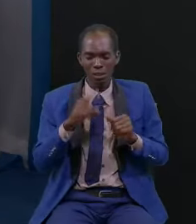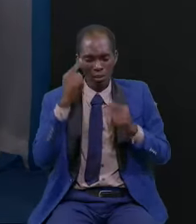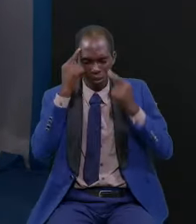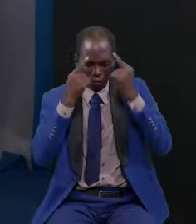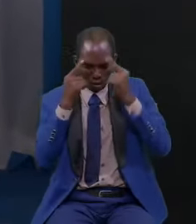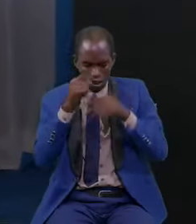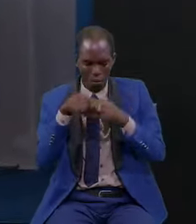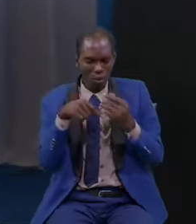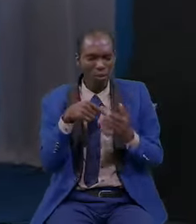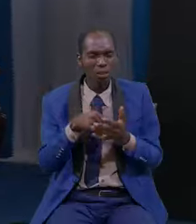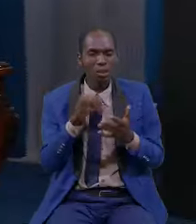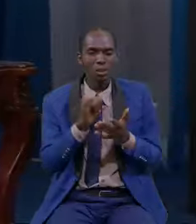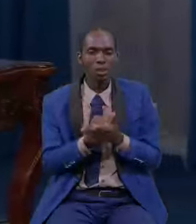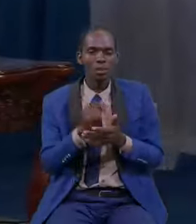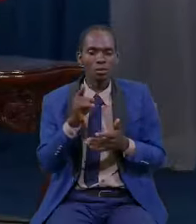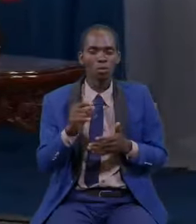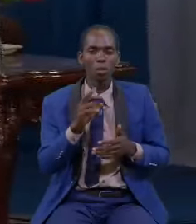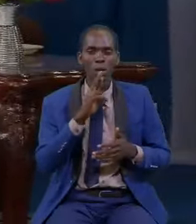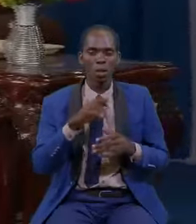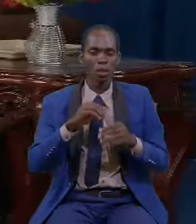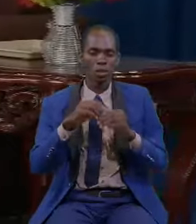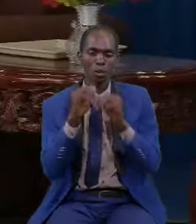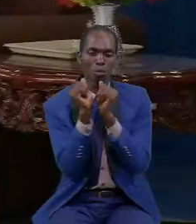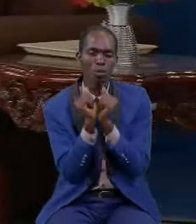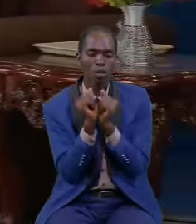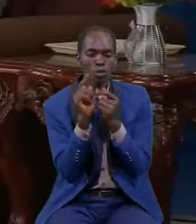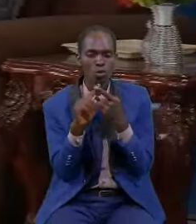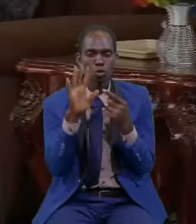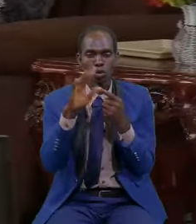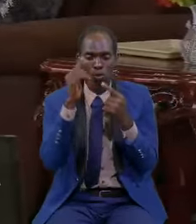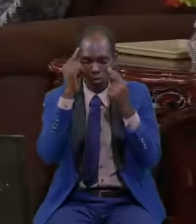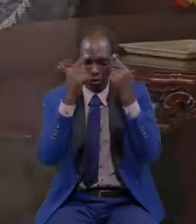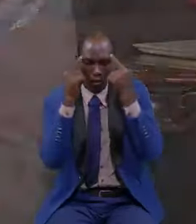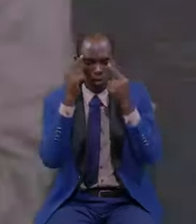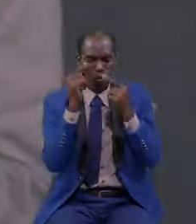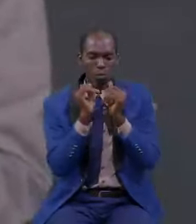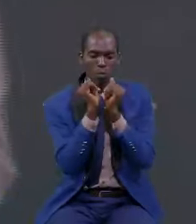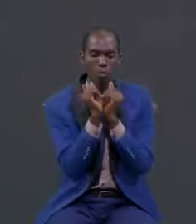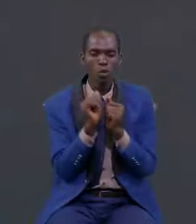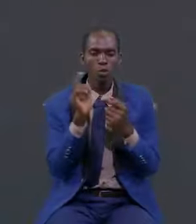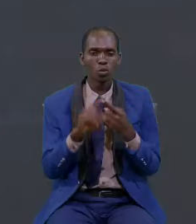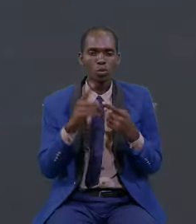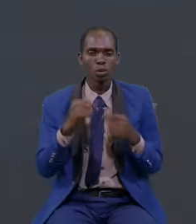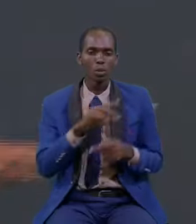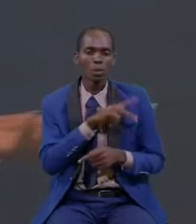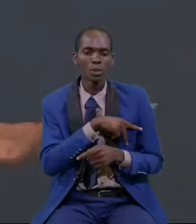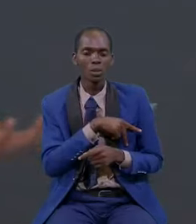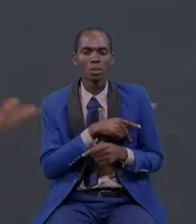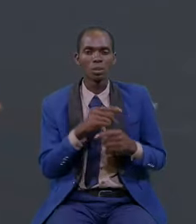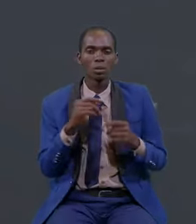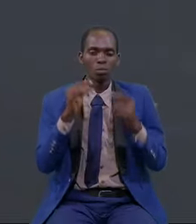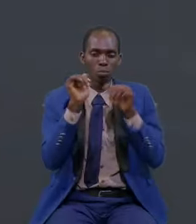in bondage to those thoughts, to those personalities, to those people, and